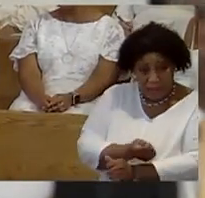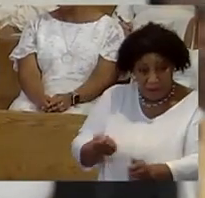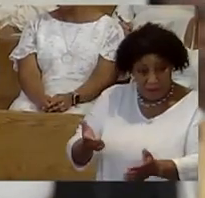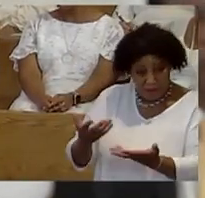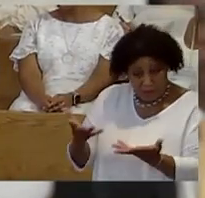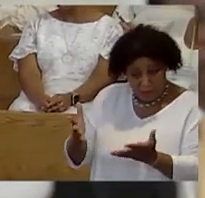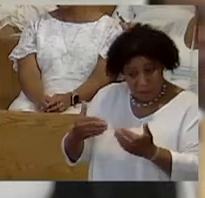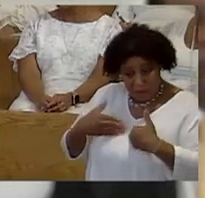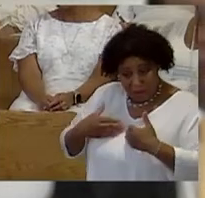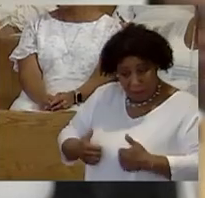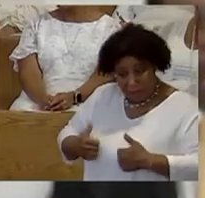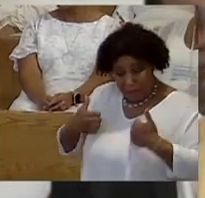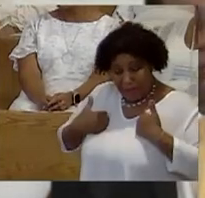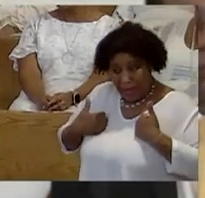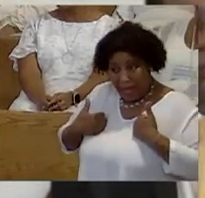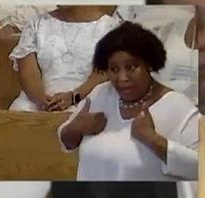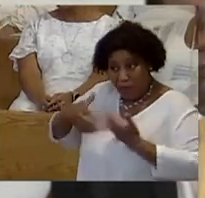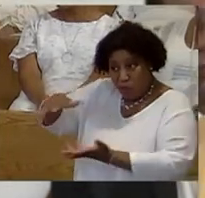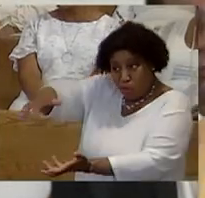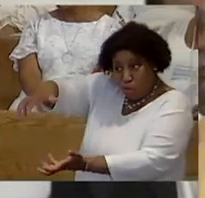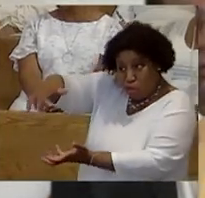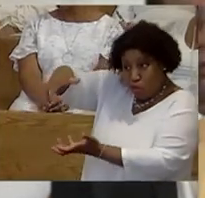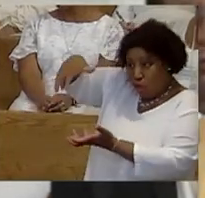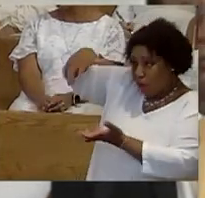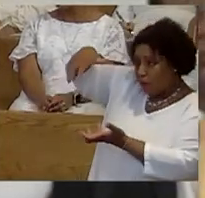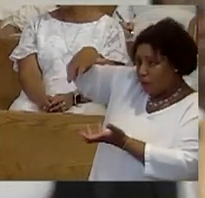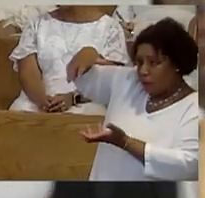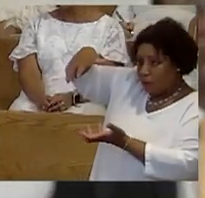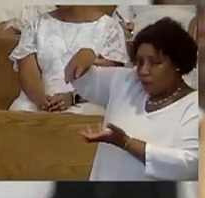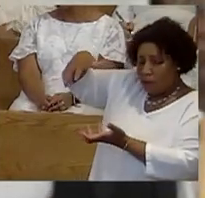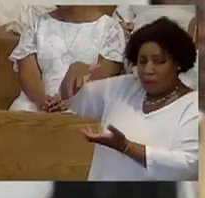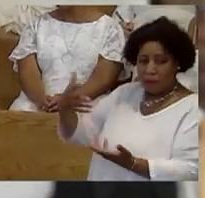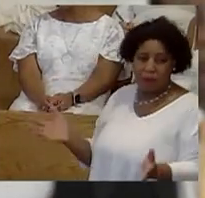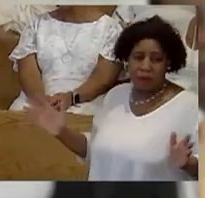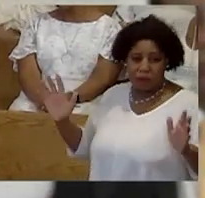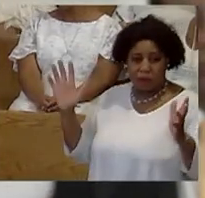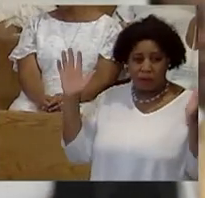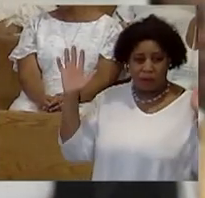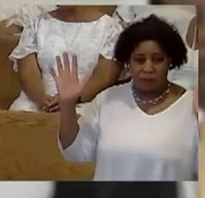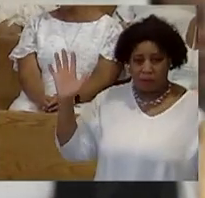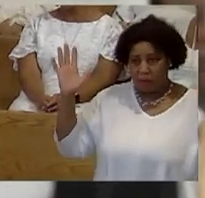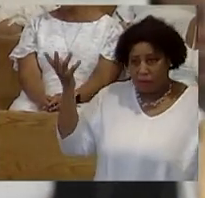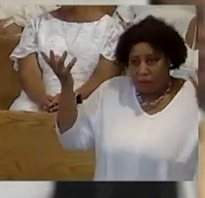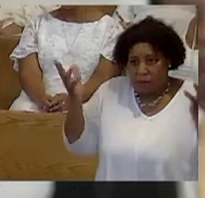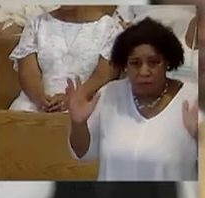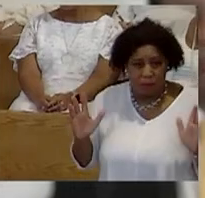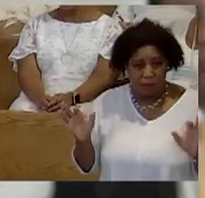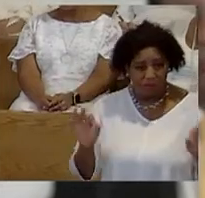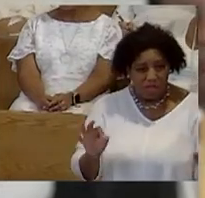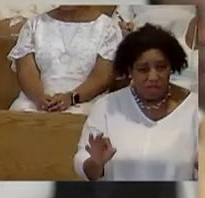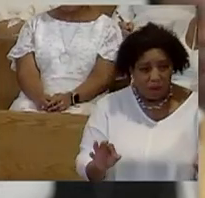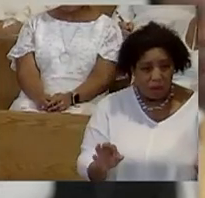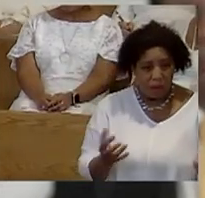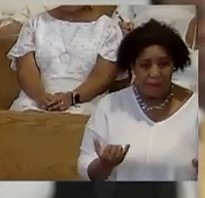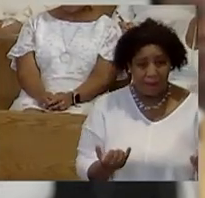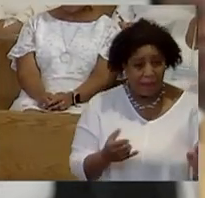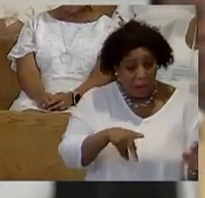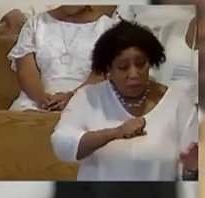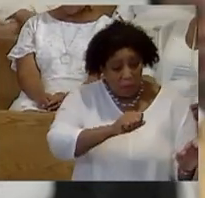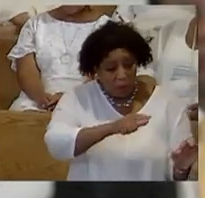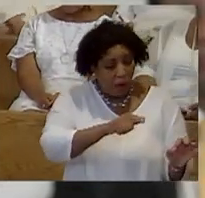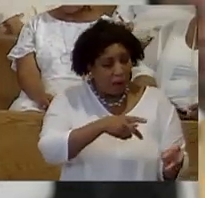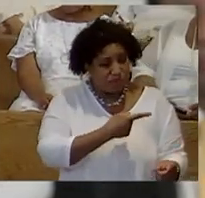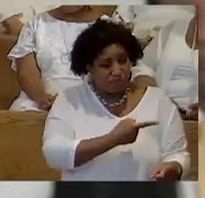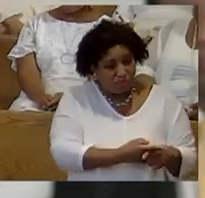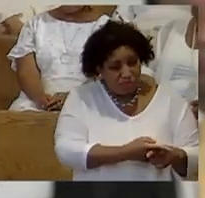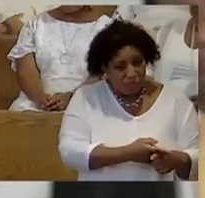life can't do me no good. Oh, we find now in the Bible that Paul is at the